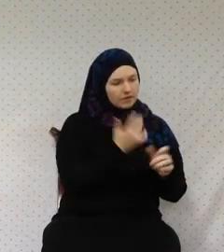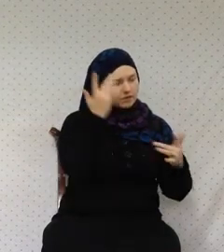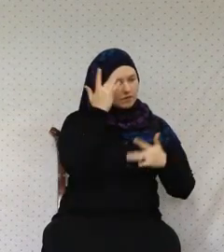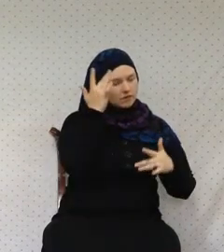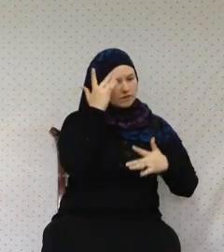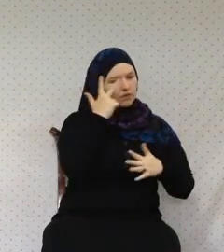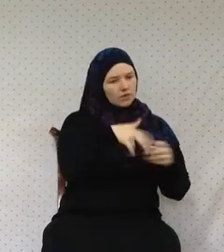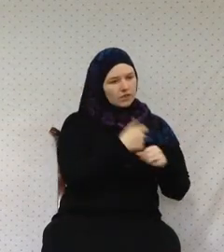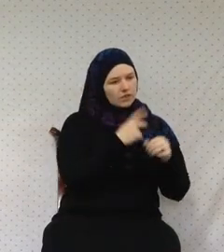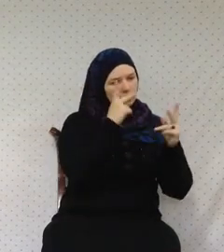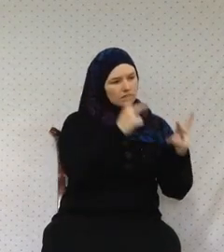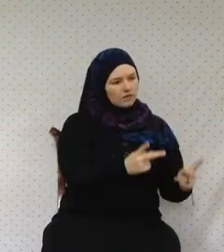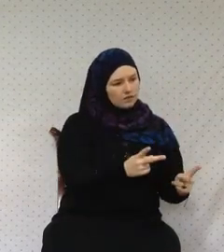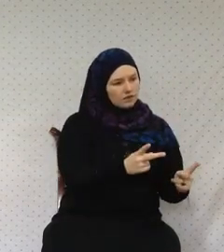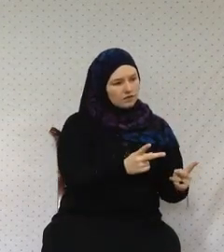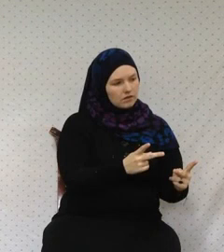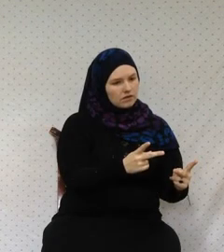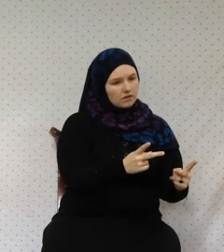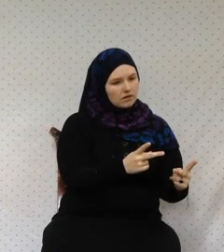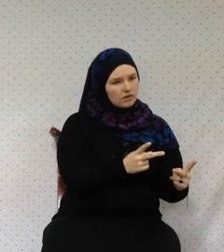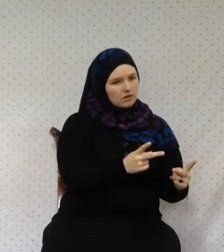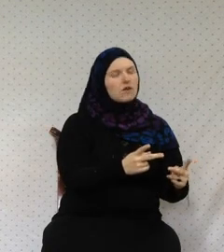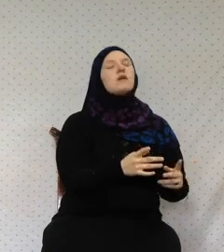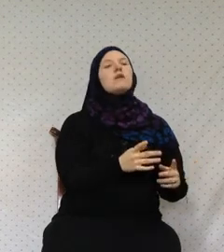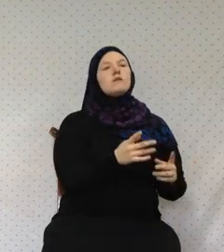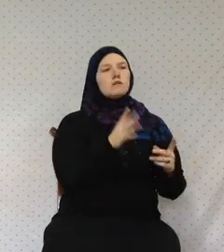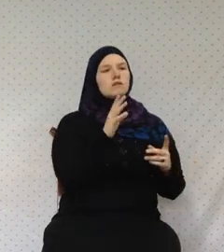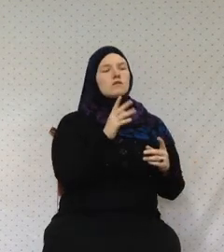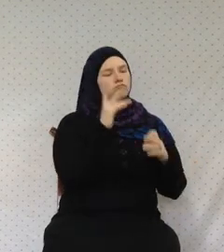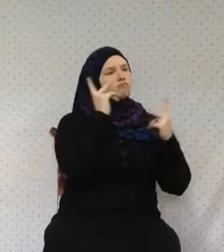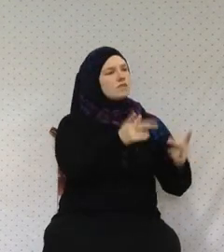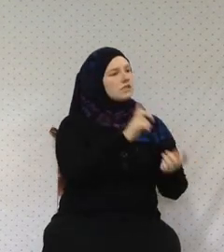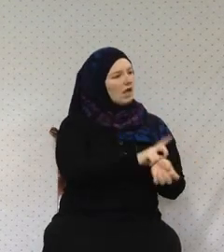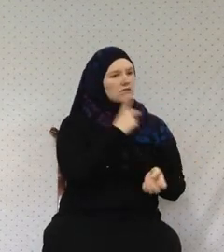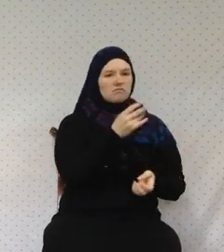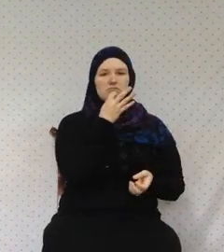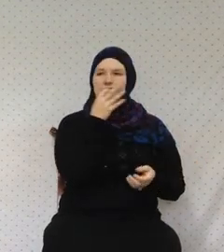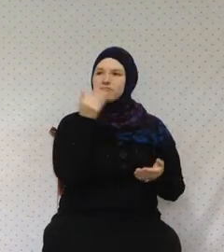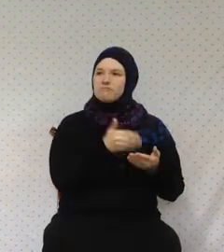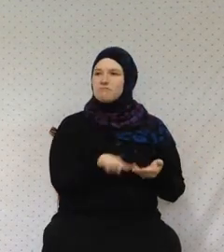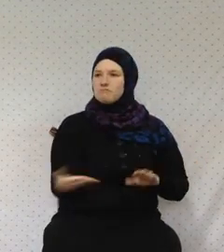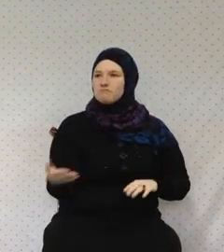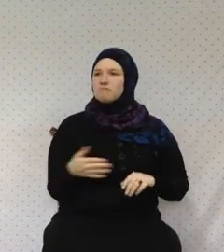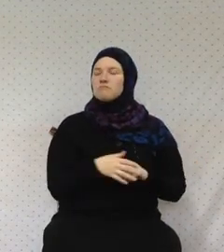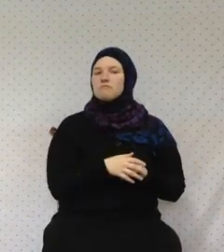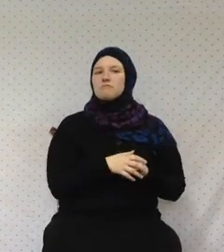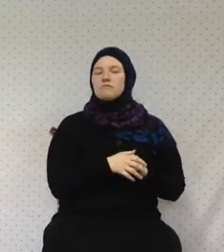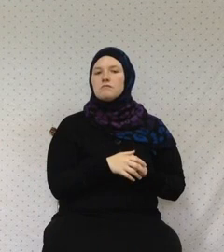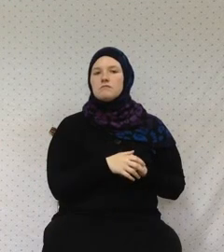said, 'You're gone. You have few days or few months, God knows.'" So a brother told